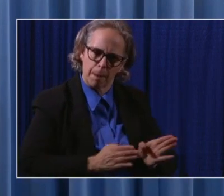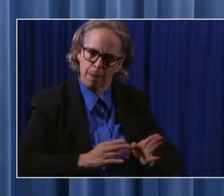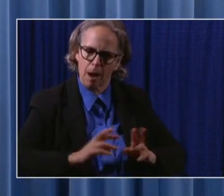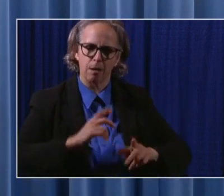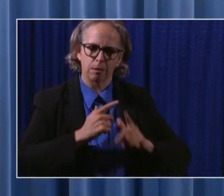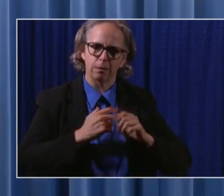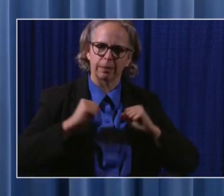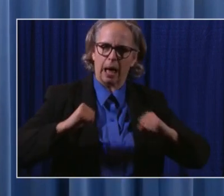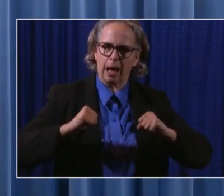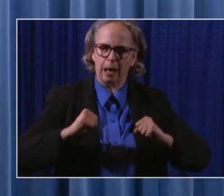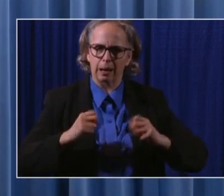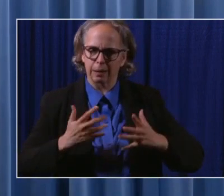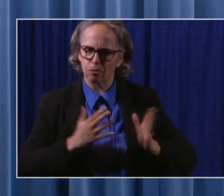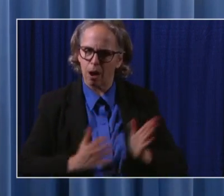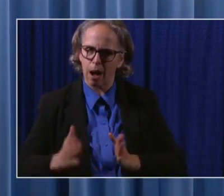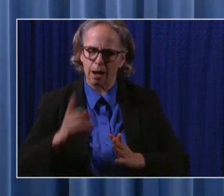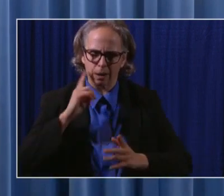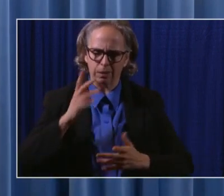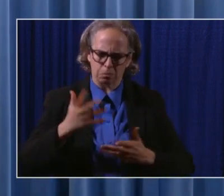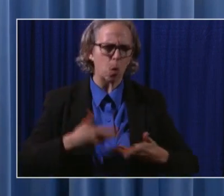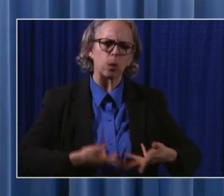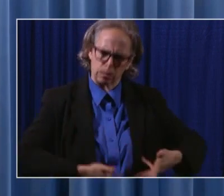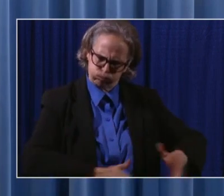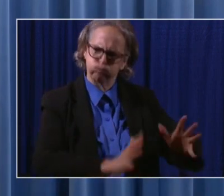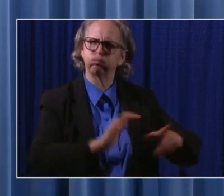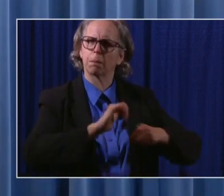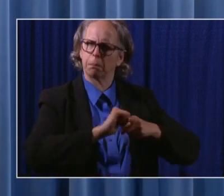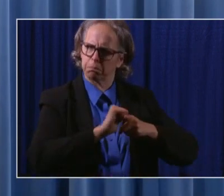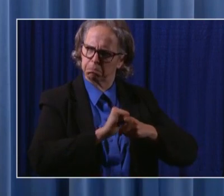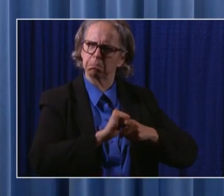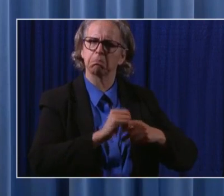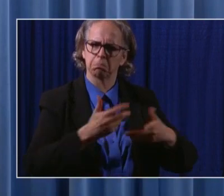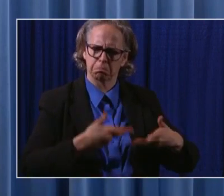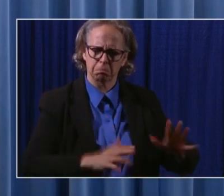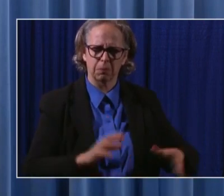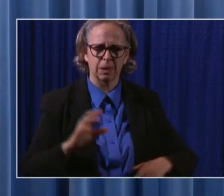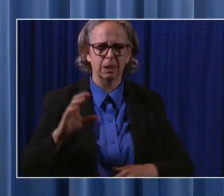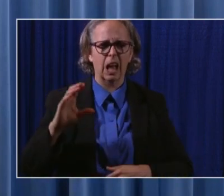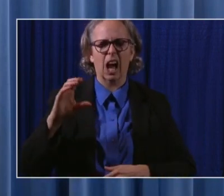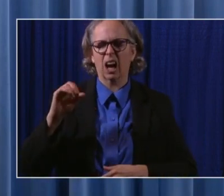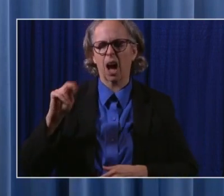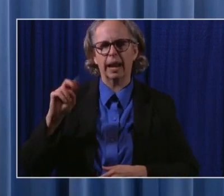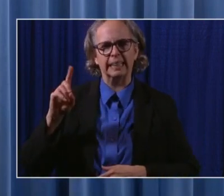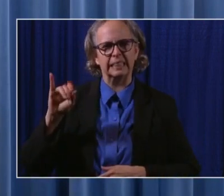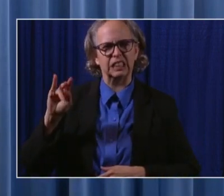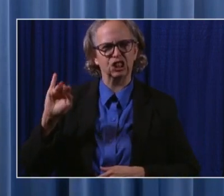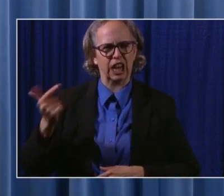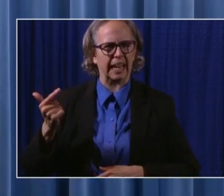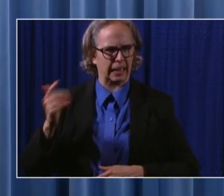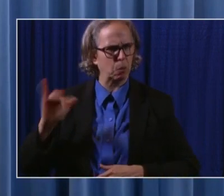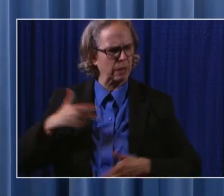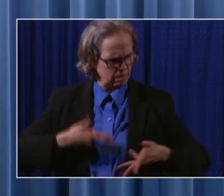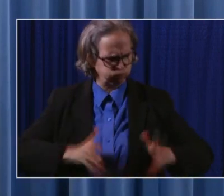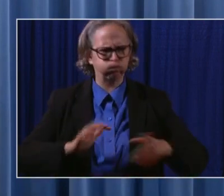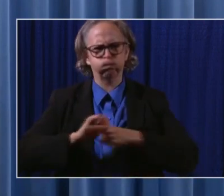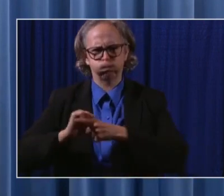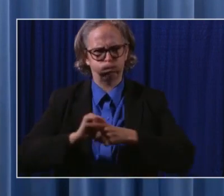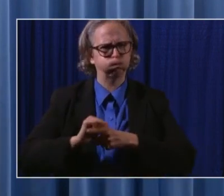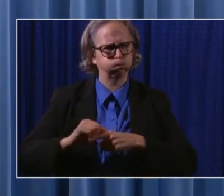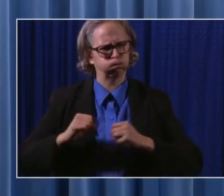allowed certain things to take place as far as conditioning, and so we'll do that. As far as the